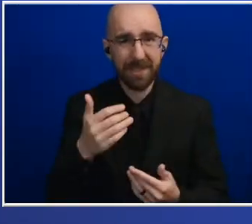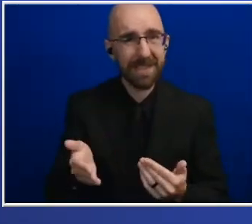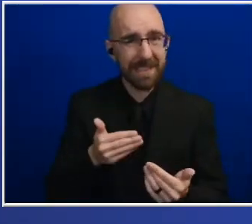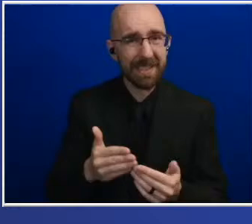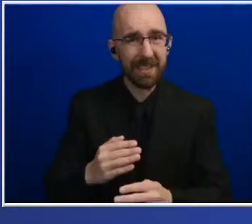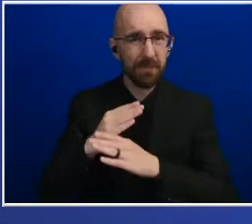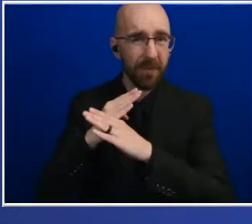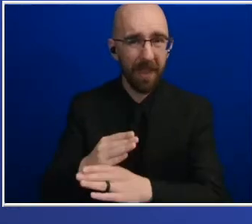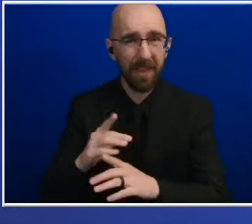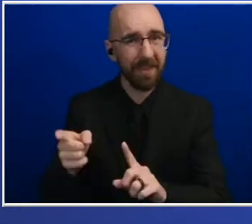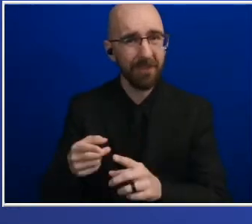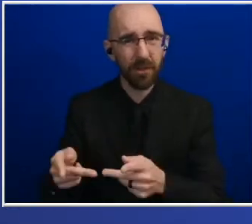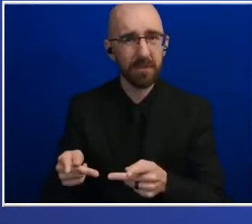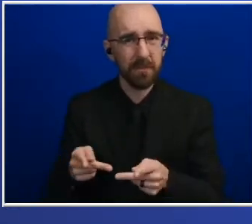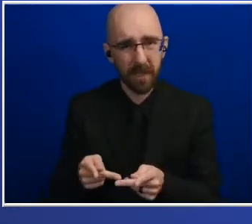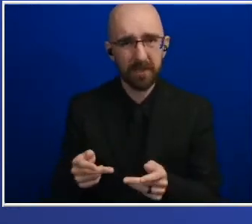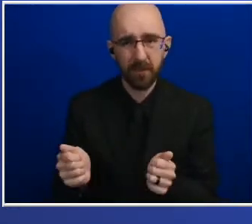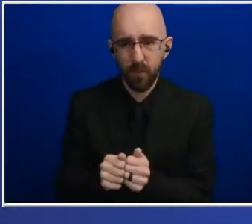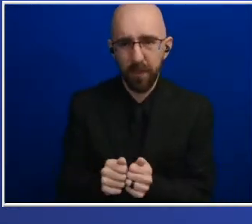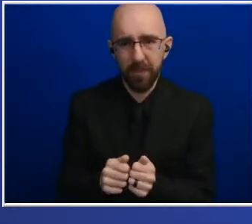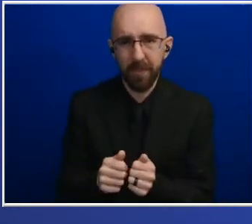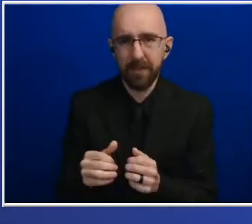stopped with this most safe and